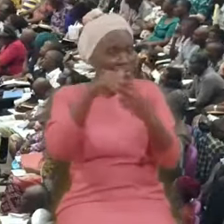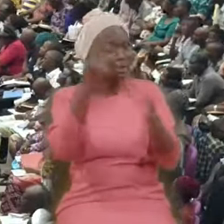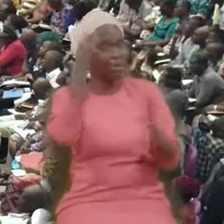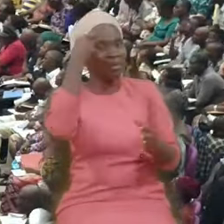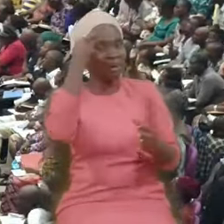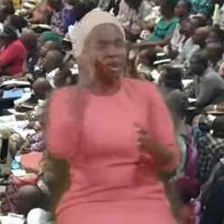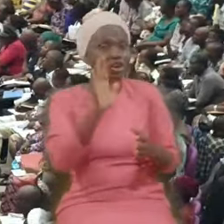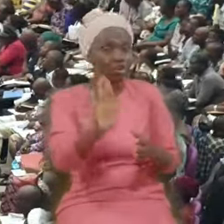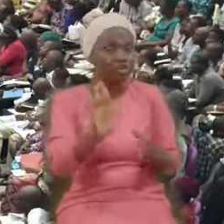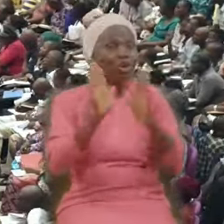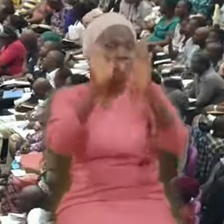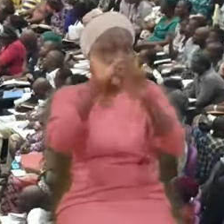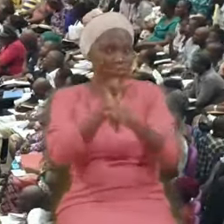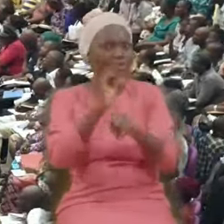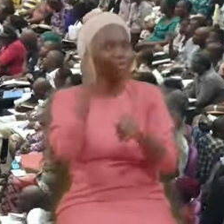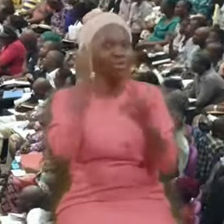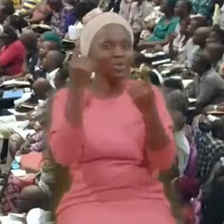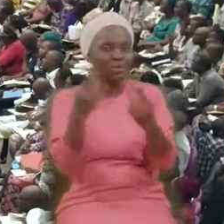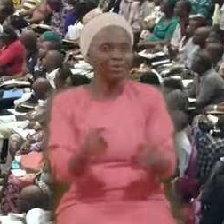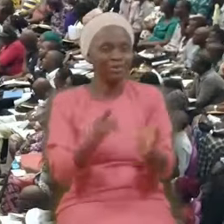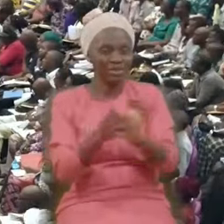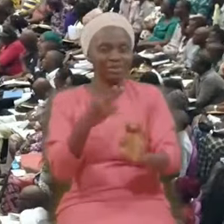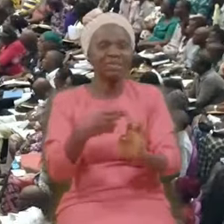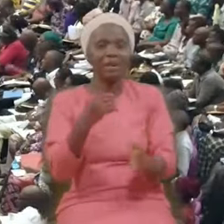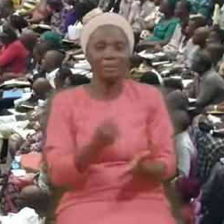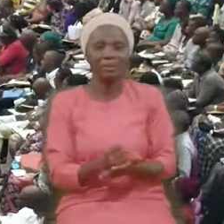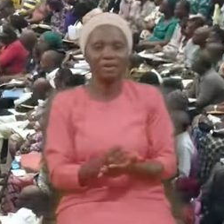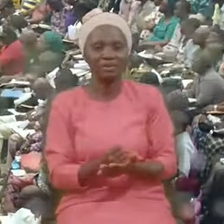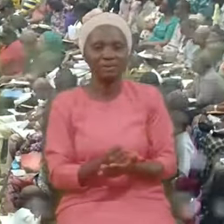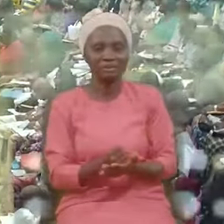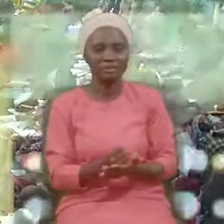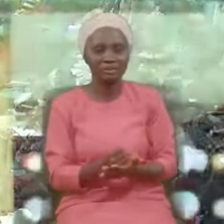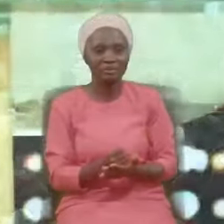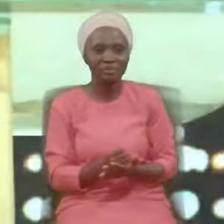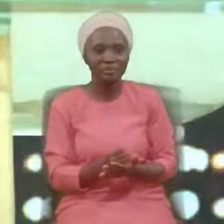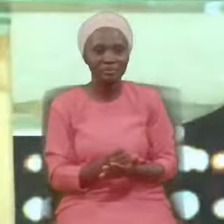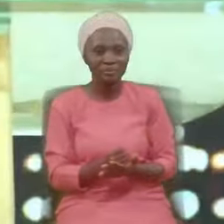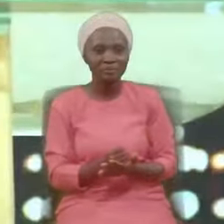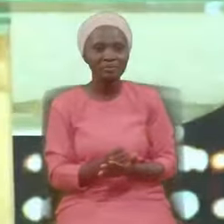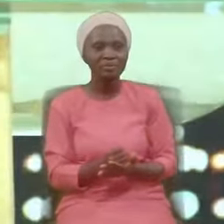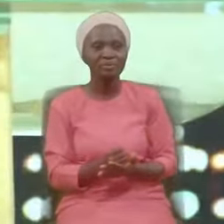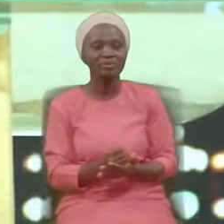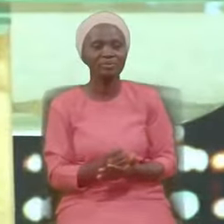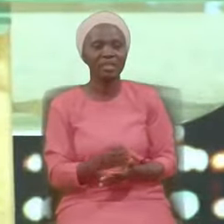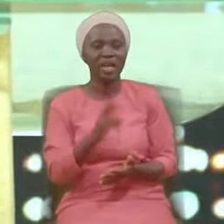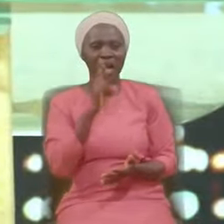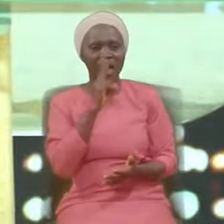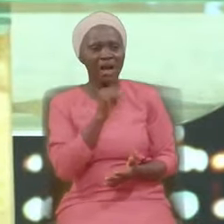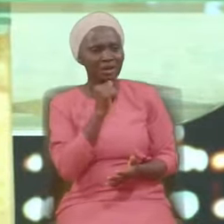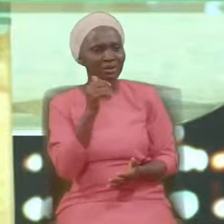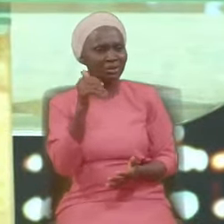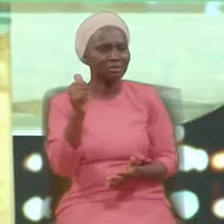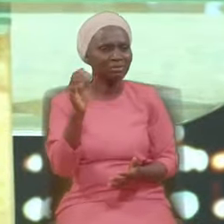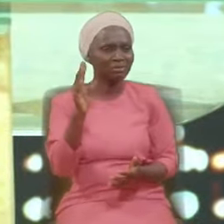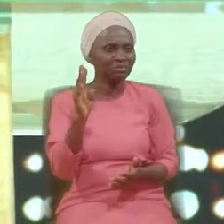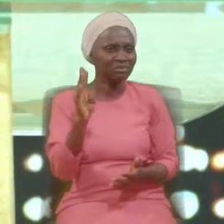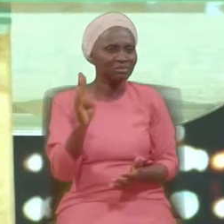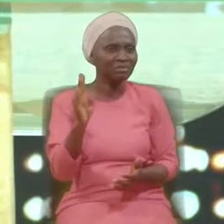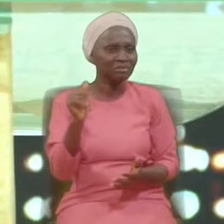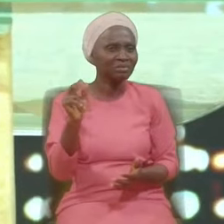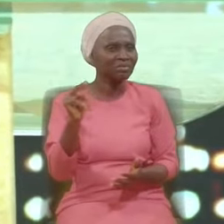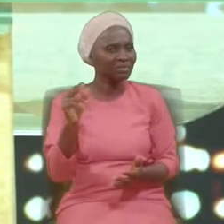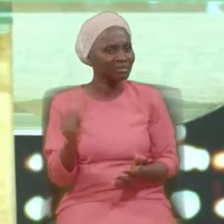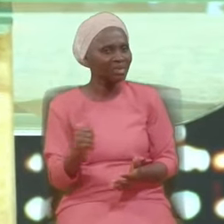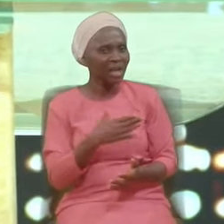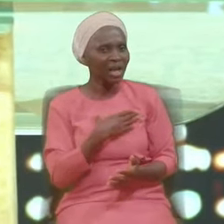miracle will come. And not Habana and Farpa, rivers of Damascus, better than all the waters